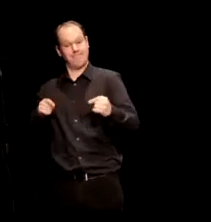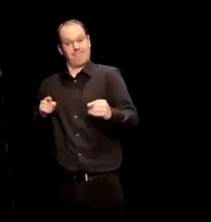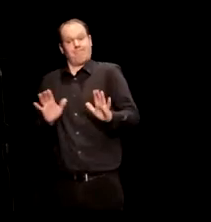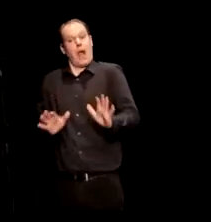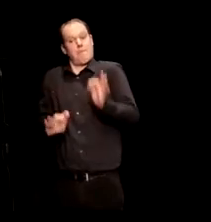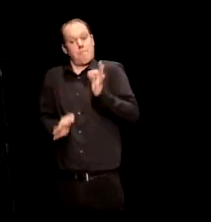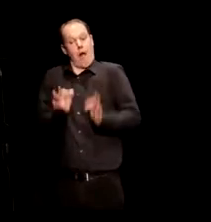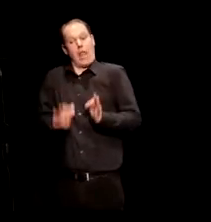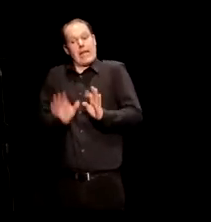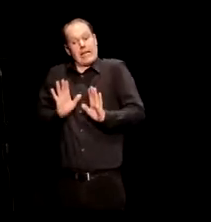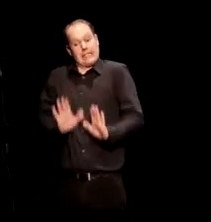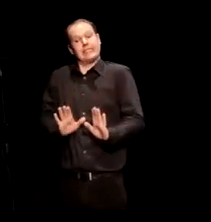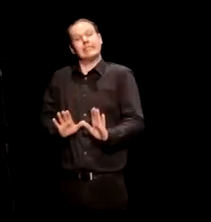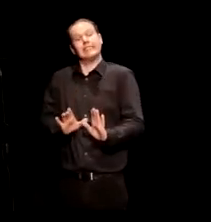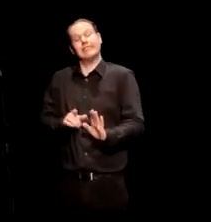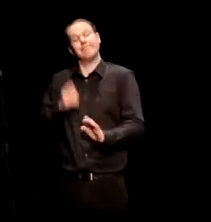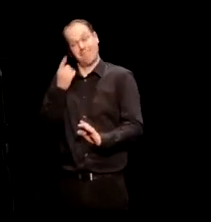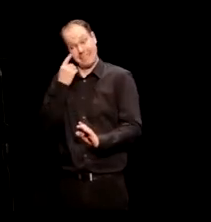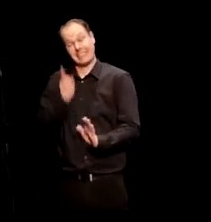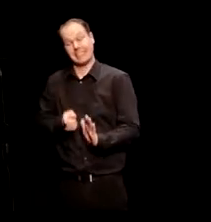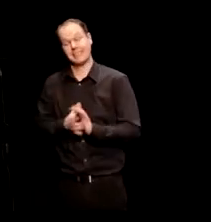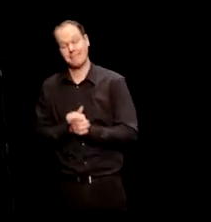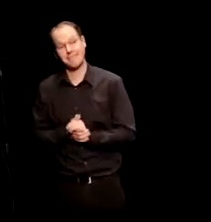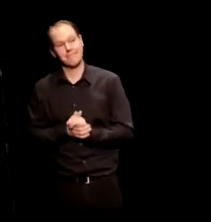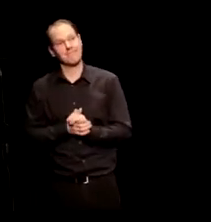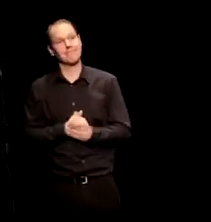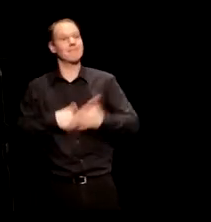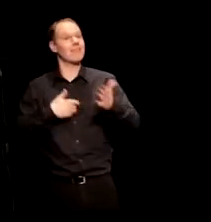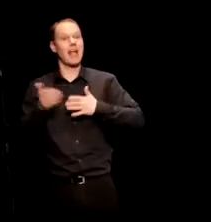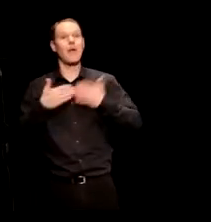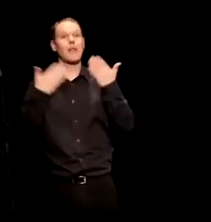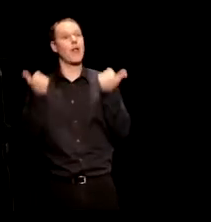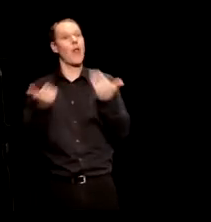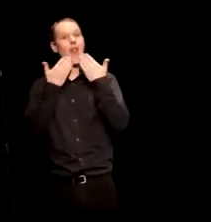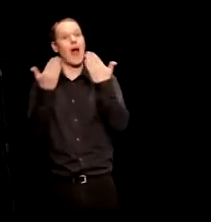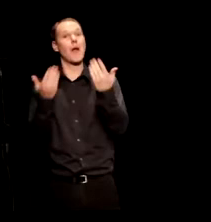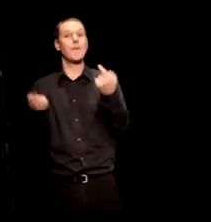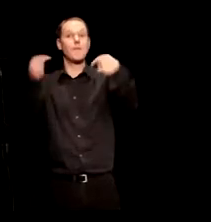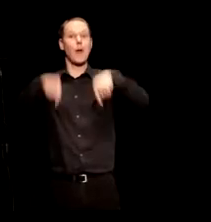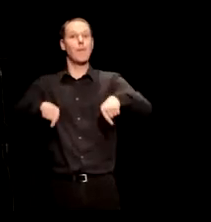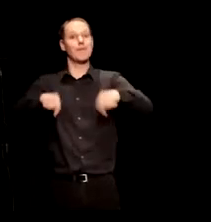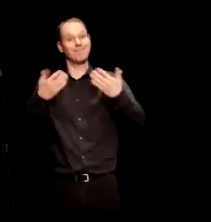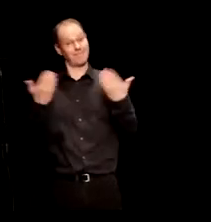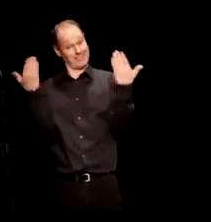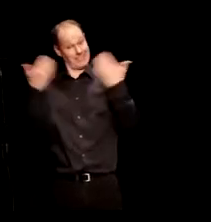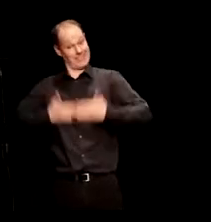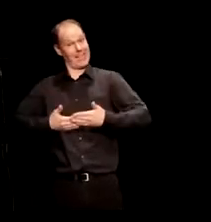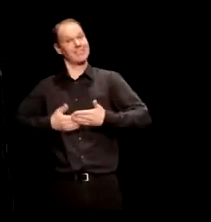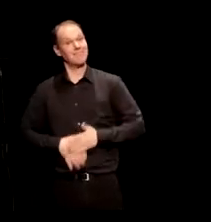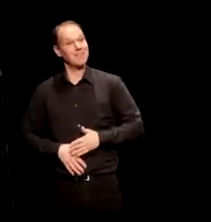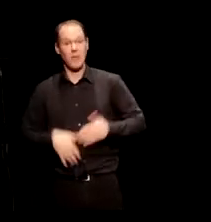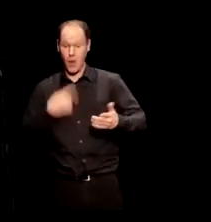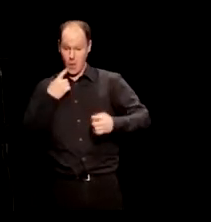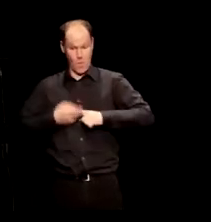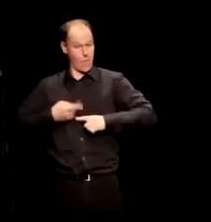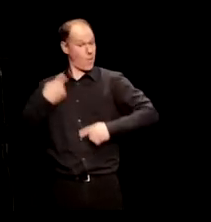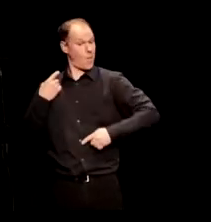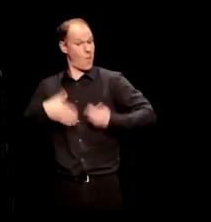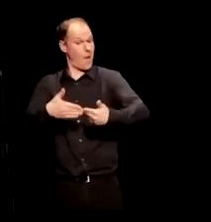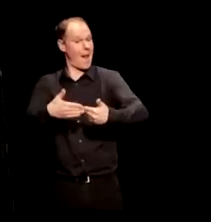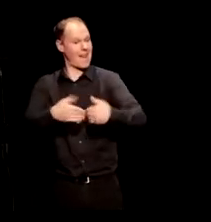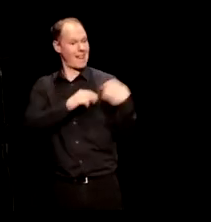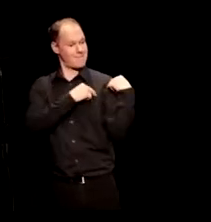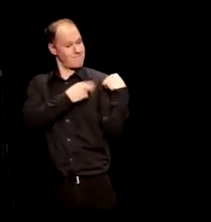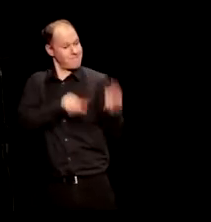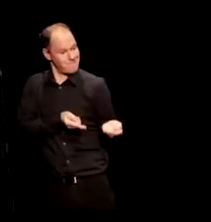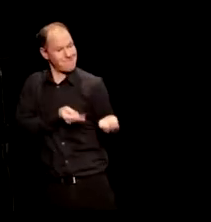in which they were written and staged. So thank you very much for coming to share this with us tonight. With no further ado, I'm going to hand over to the